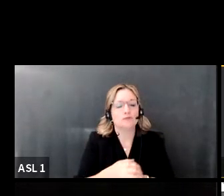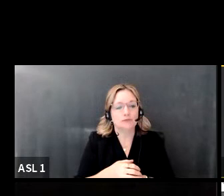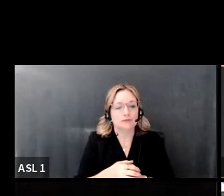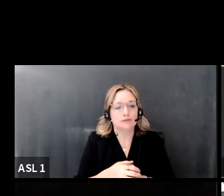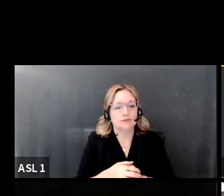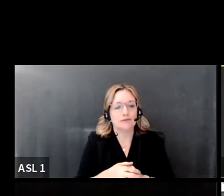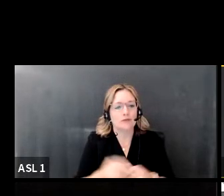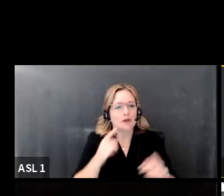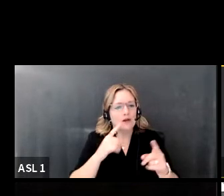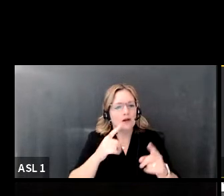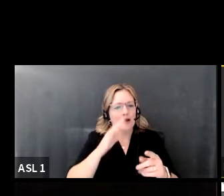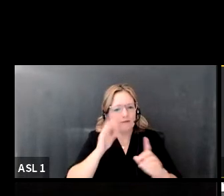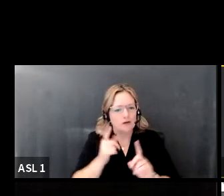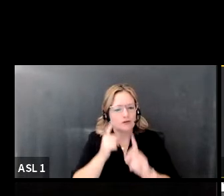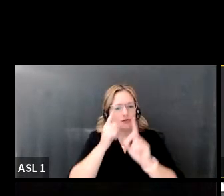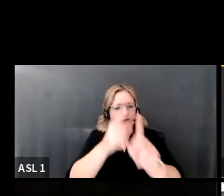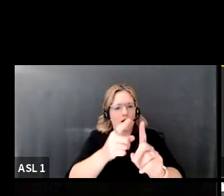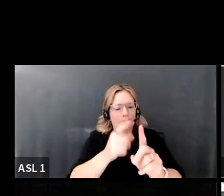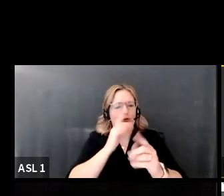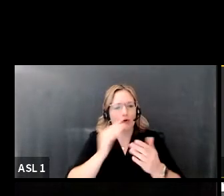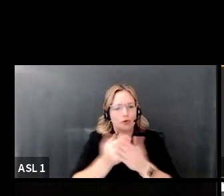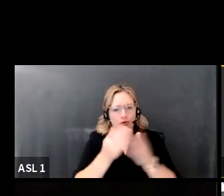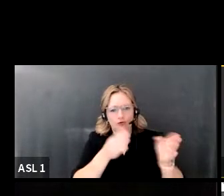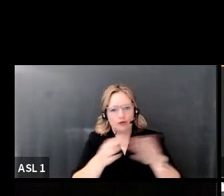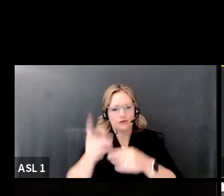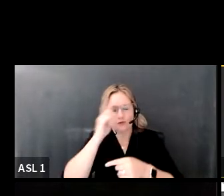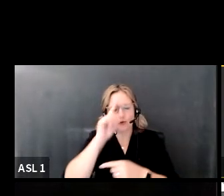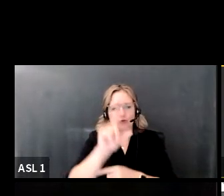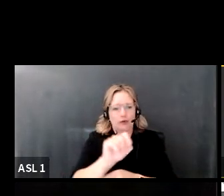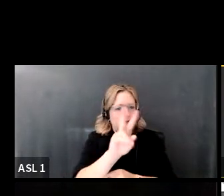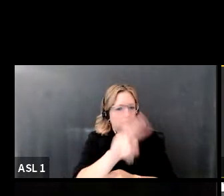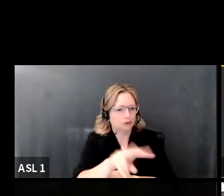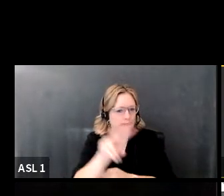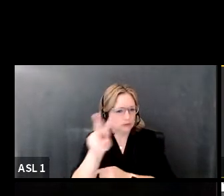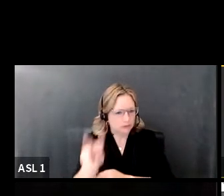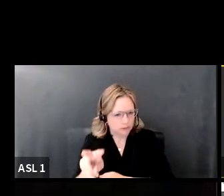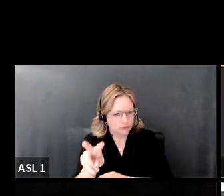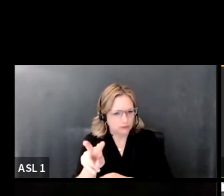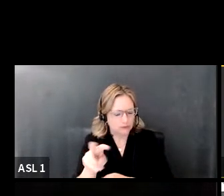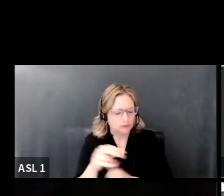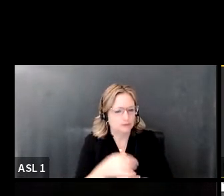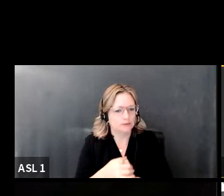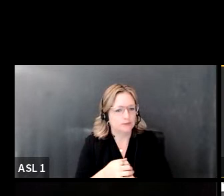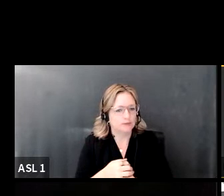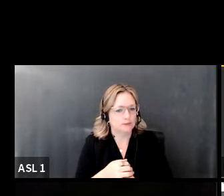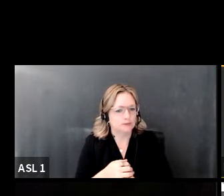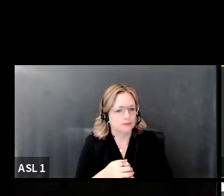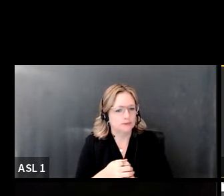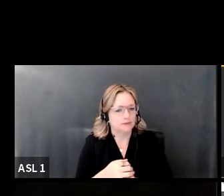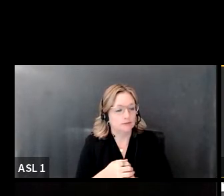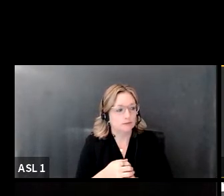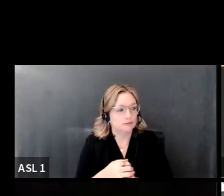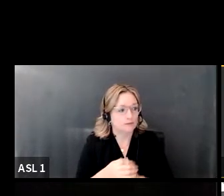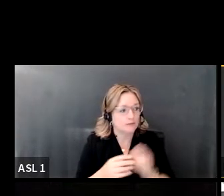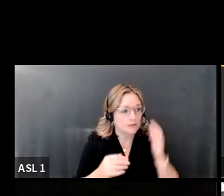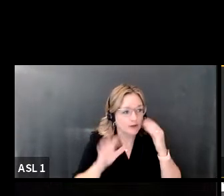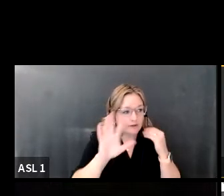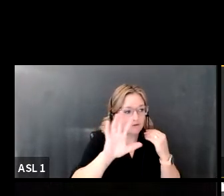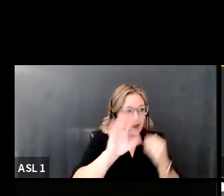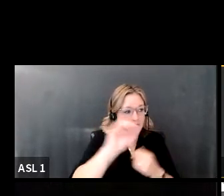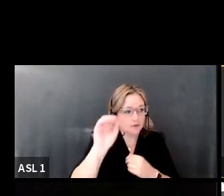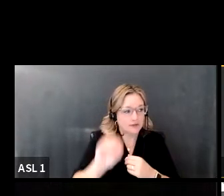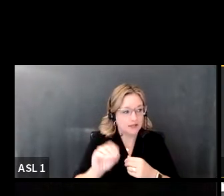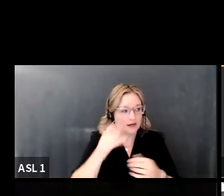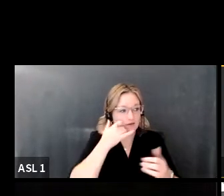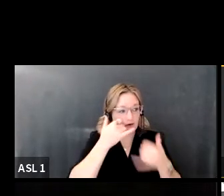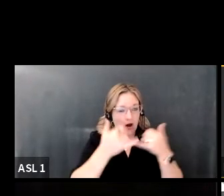redirection target in 2022 and i think this is very important to a lot of our